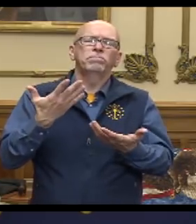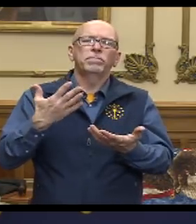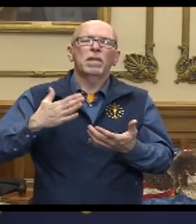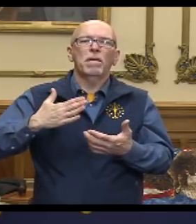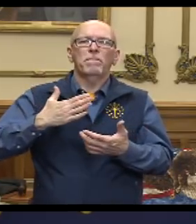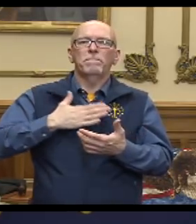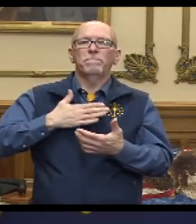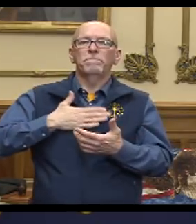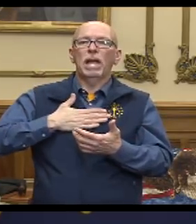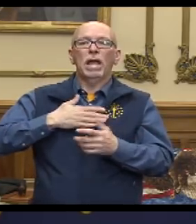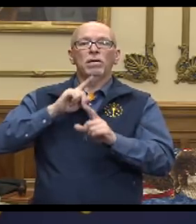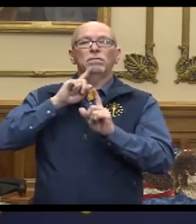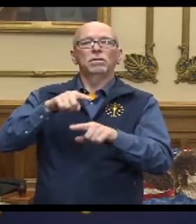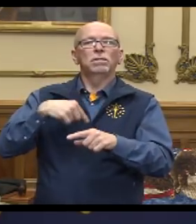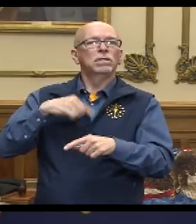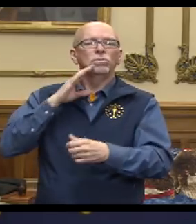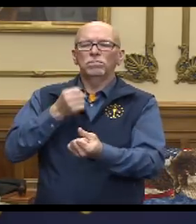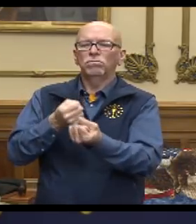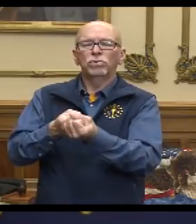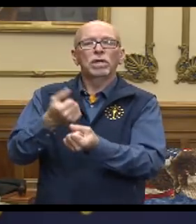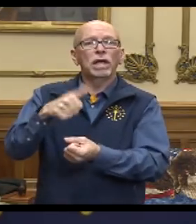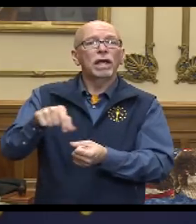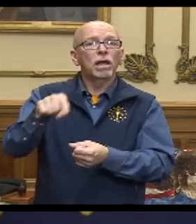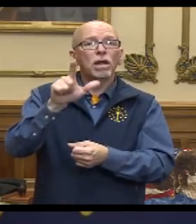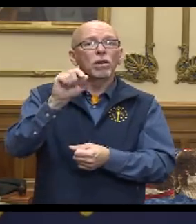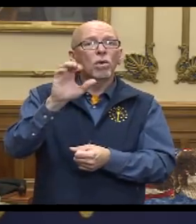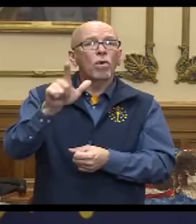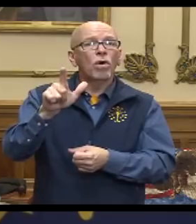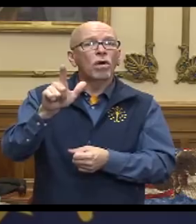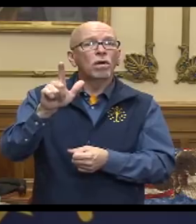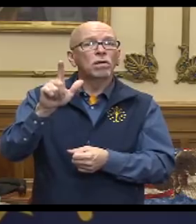my reflex will be to support a local